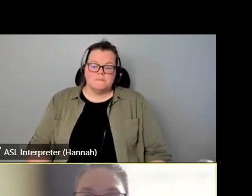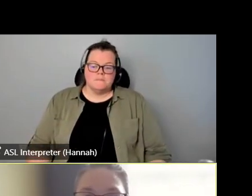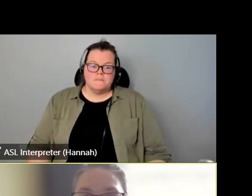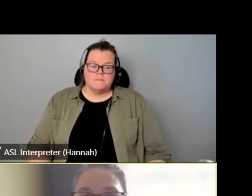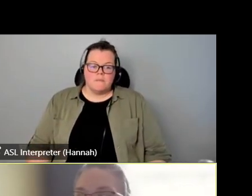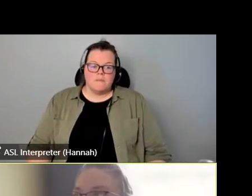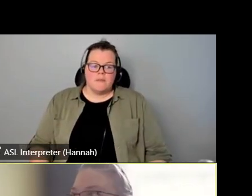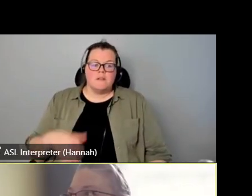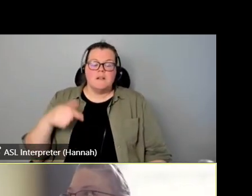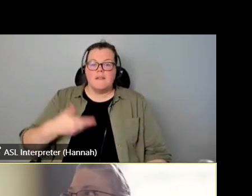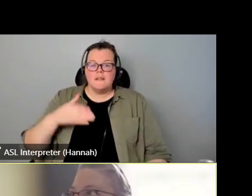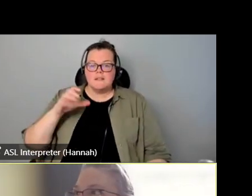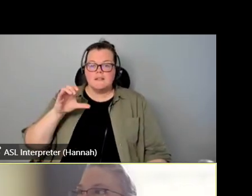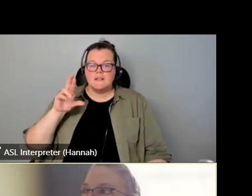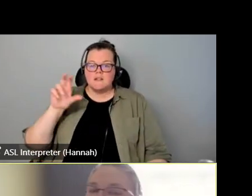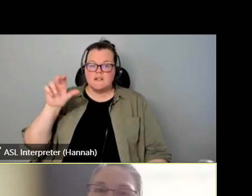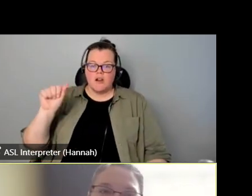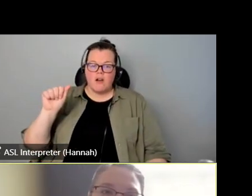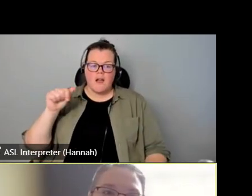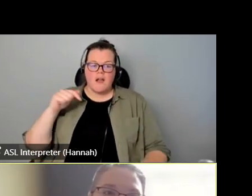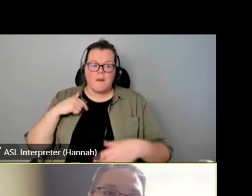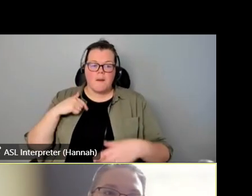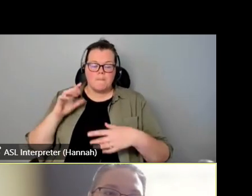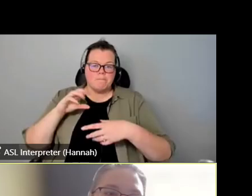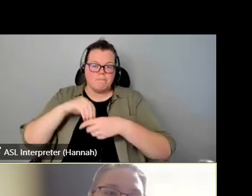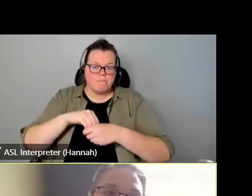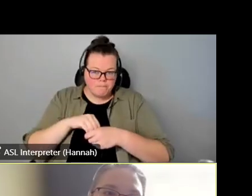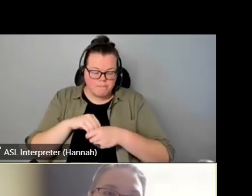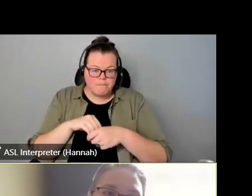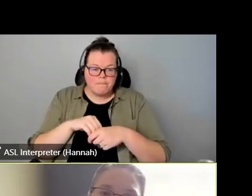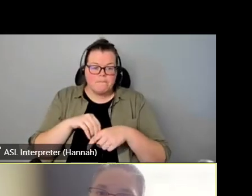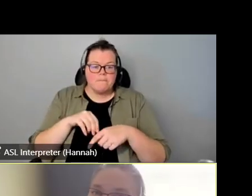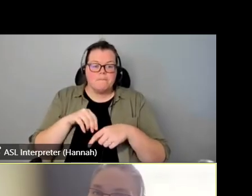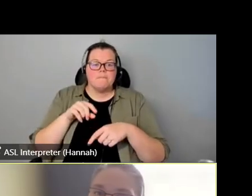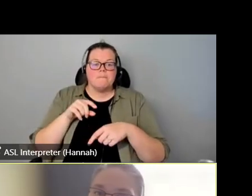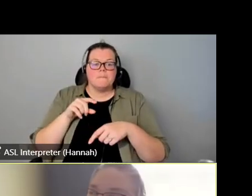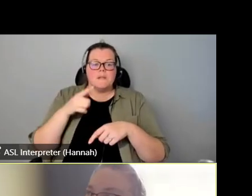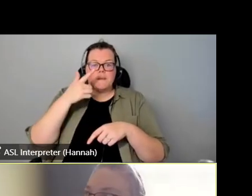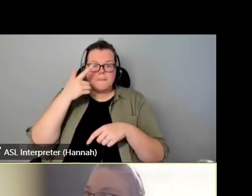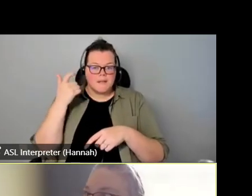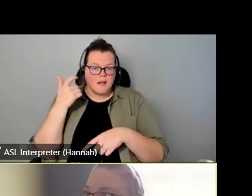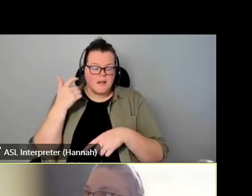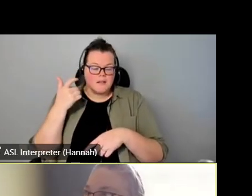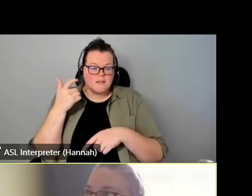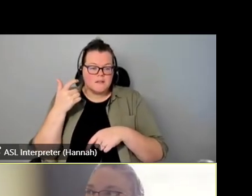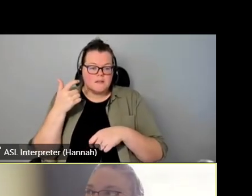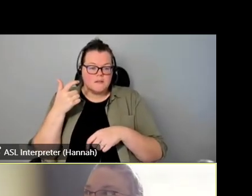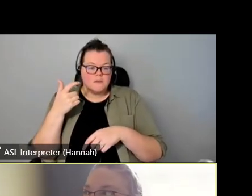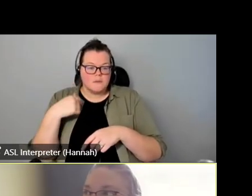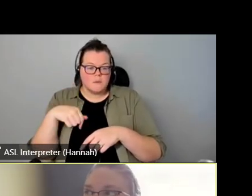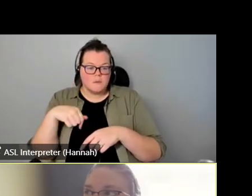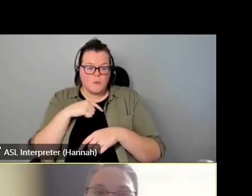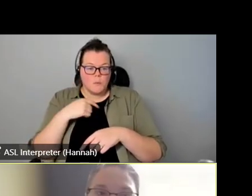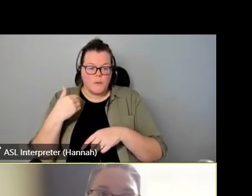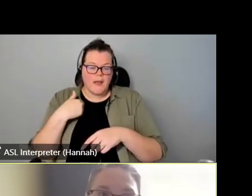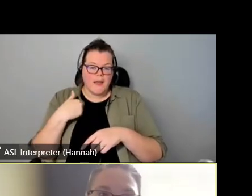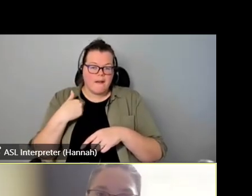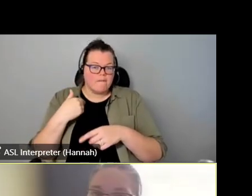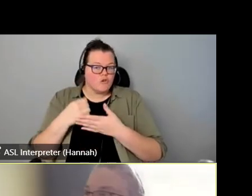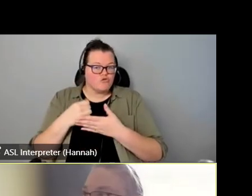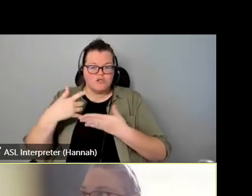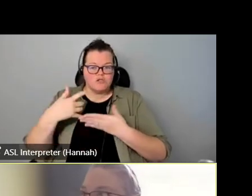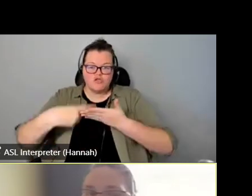This is Sierra. I'm gonna step in here for a moment, and because we have a rich discussion going